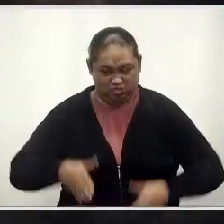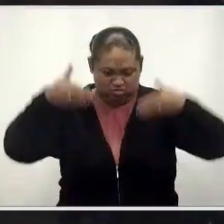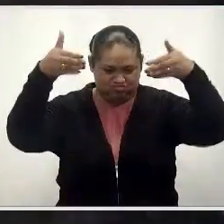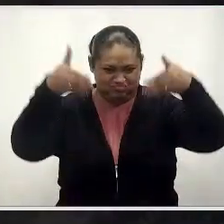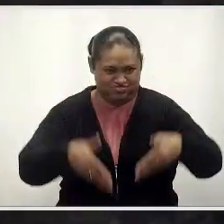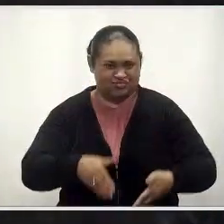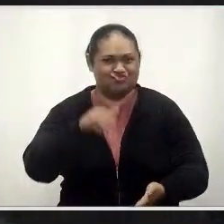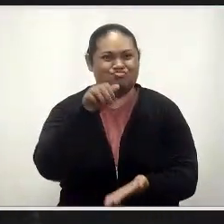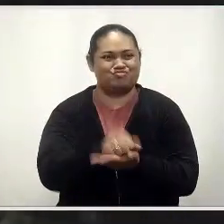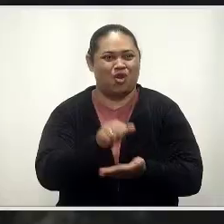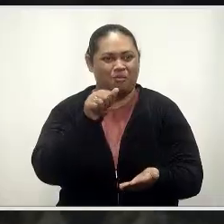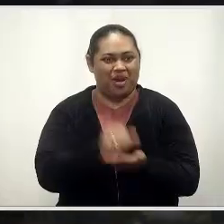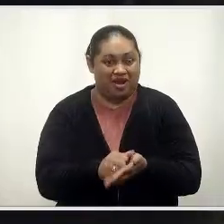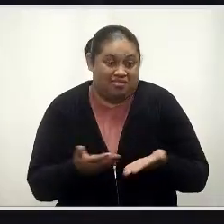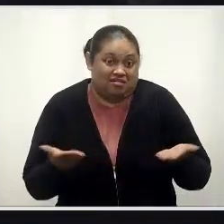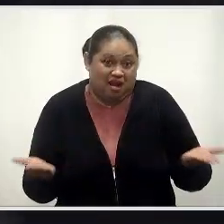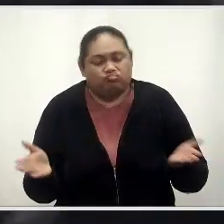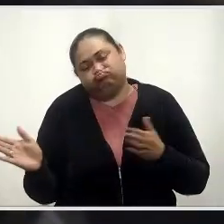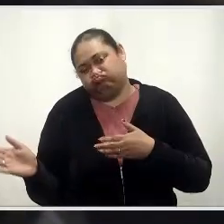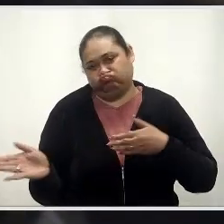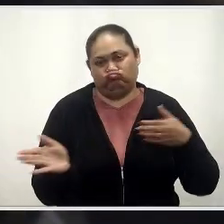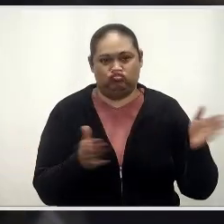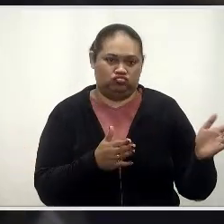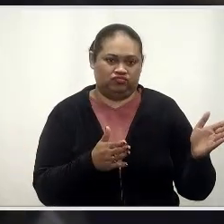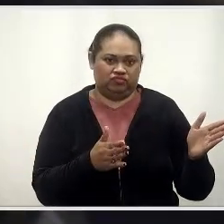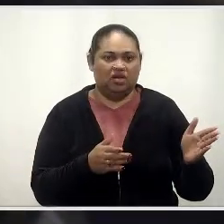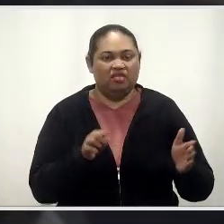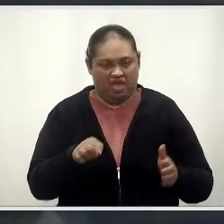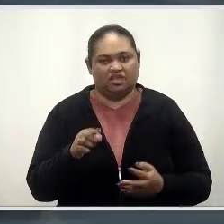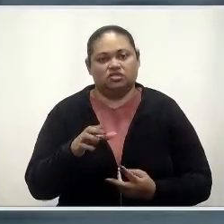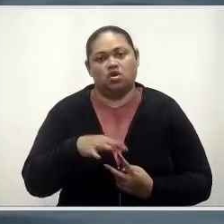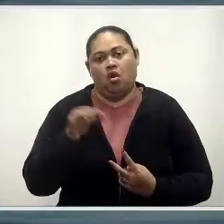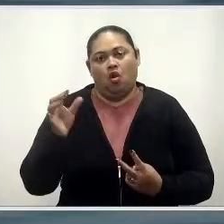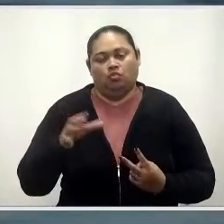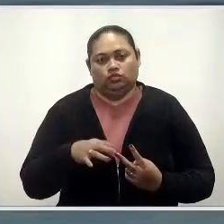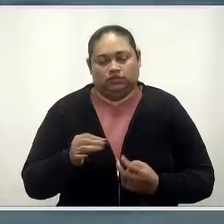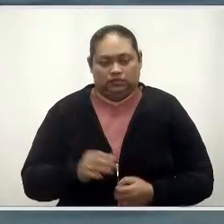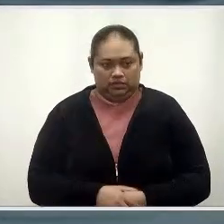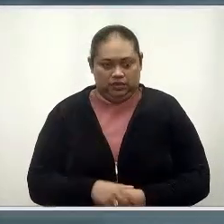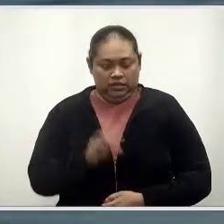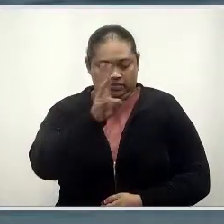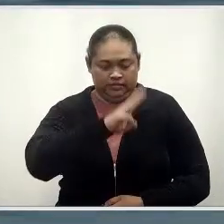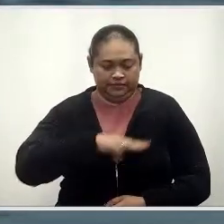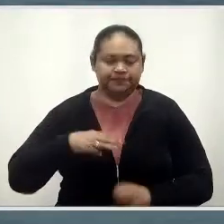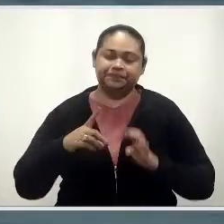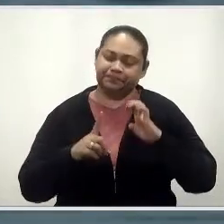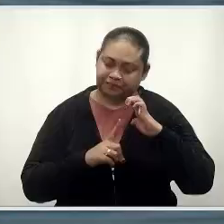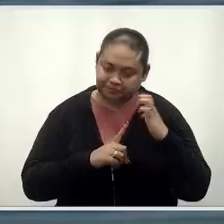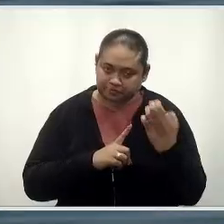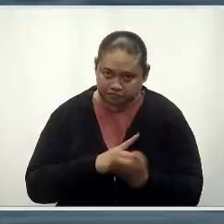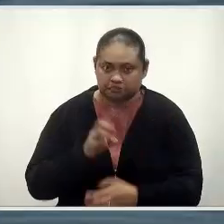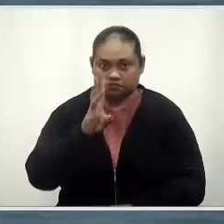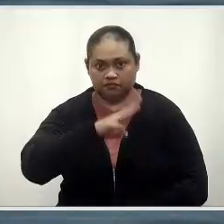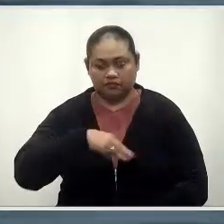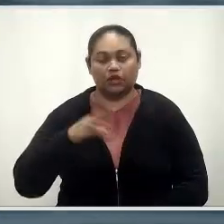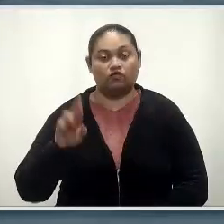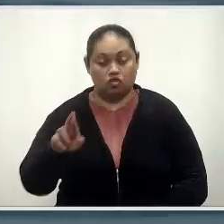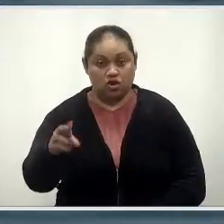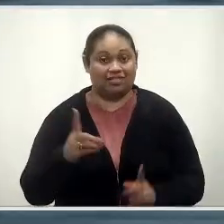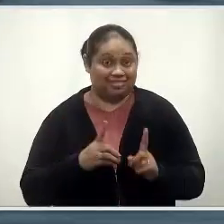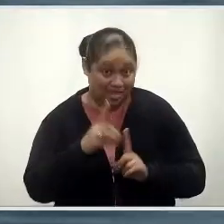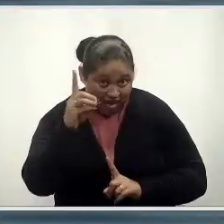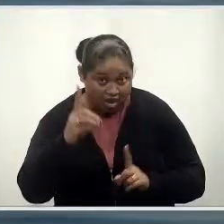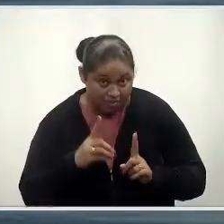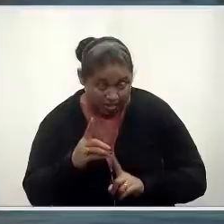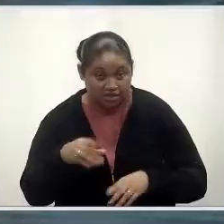them, for now, is to move for relocation. The Ministry of Environment and the Ministry of Rural Development